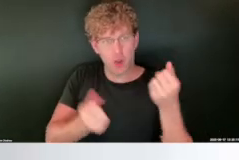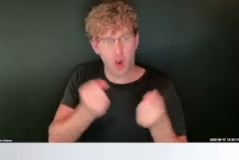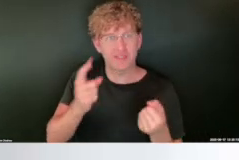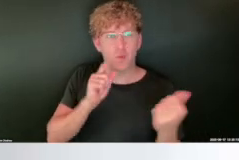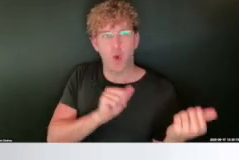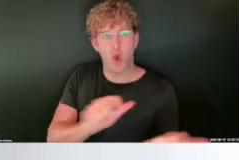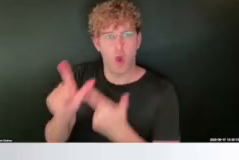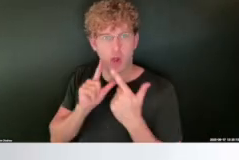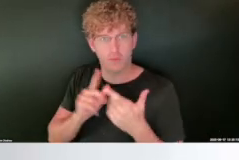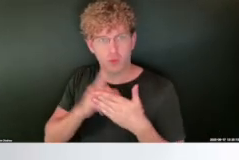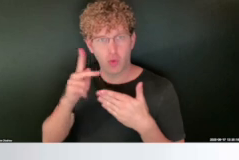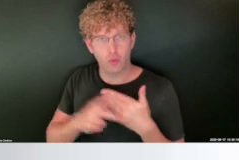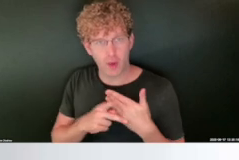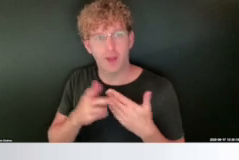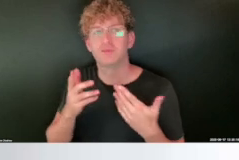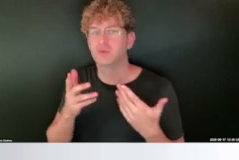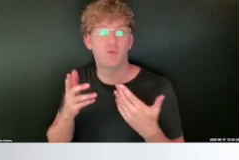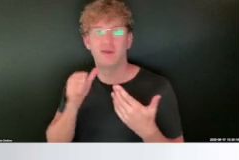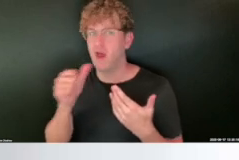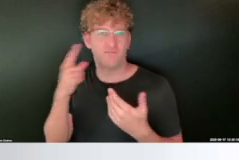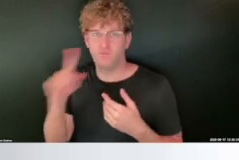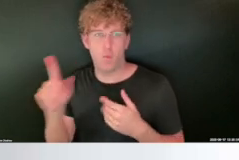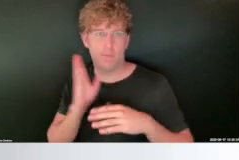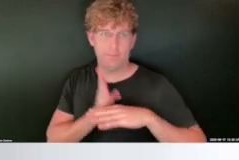kind of medium or heavy duty programs.